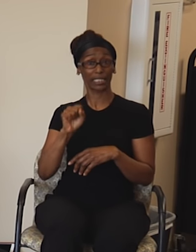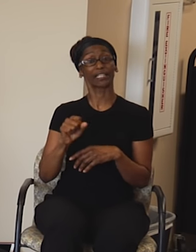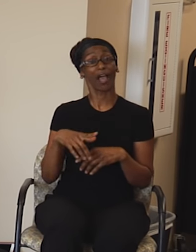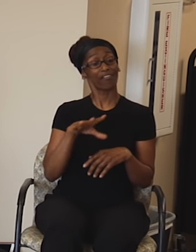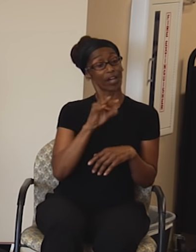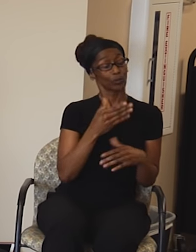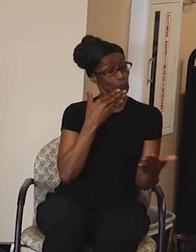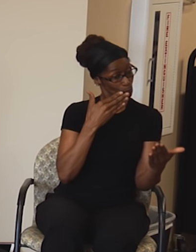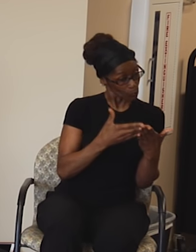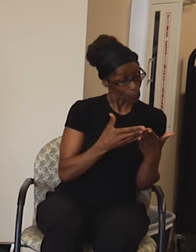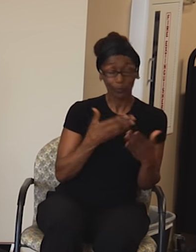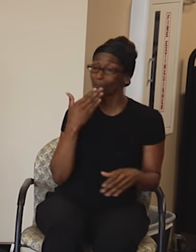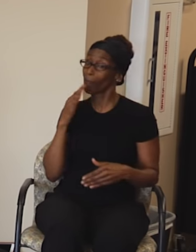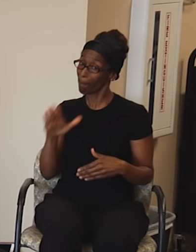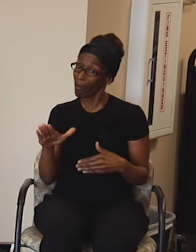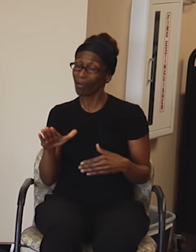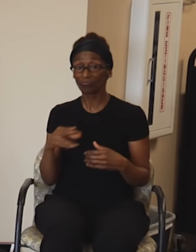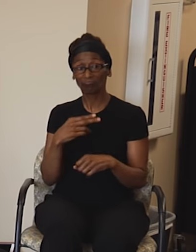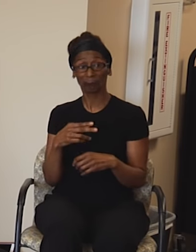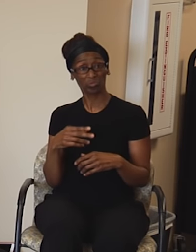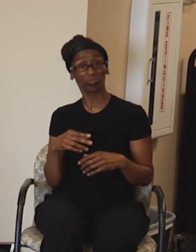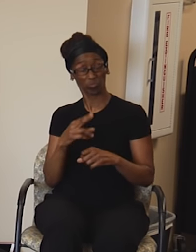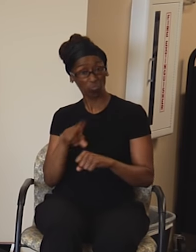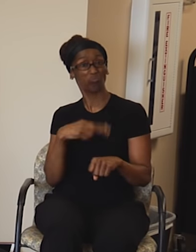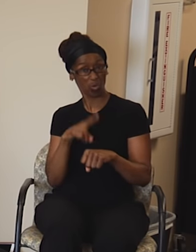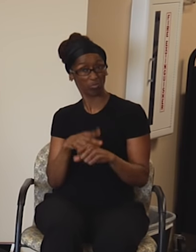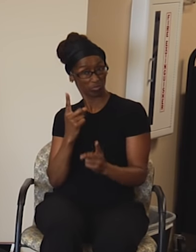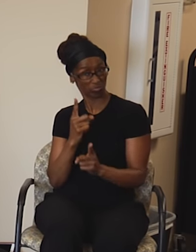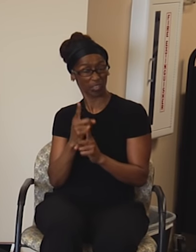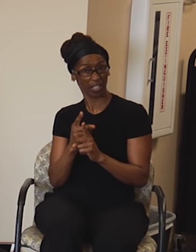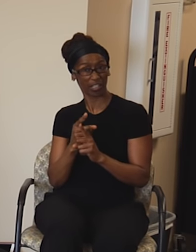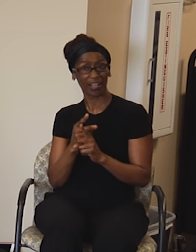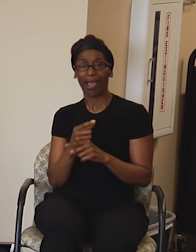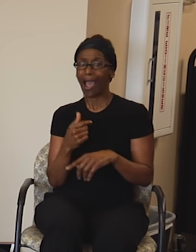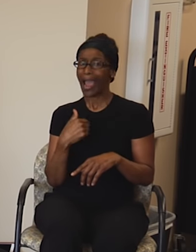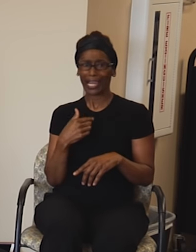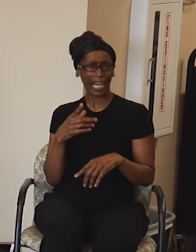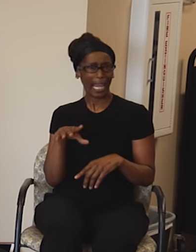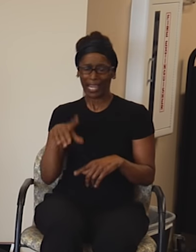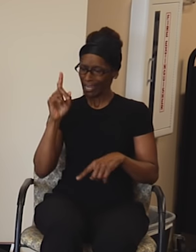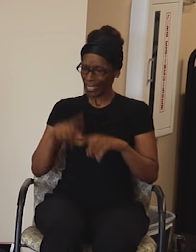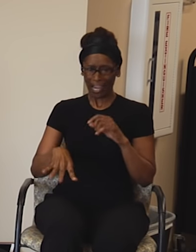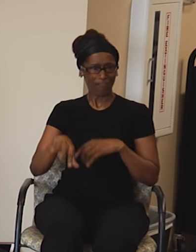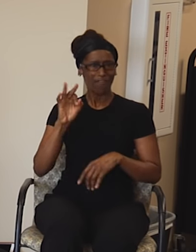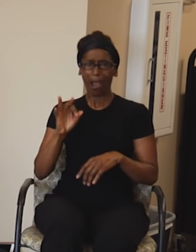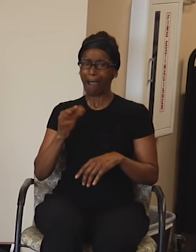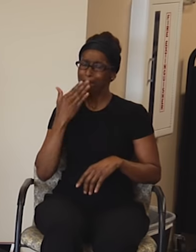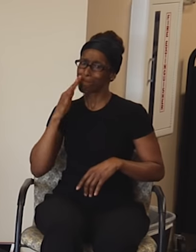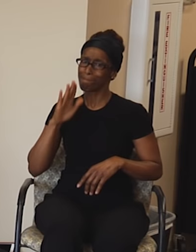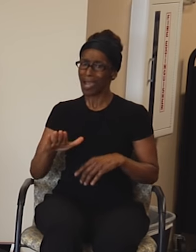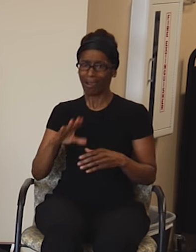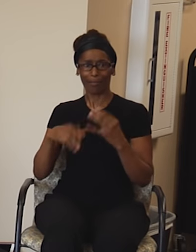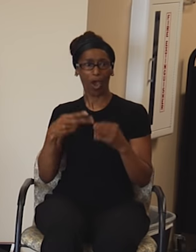with good things. That's just human nature, right? A couple of years I have yet to find a single bad thing or a bad word said about William